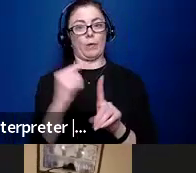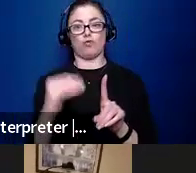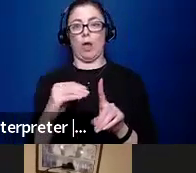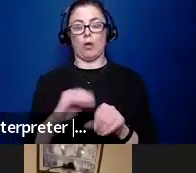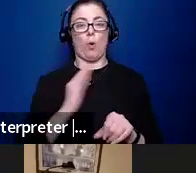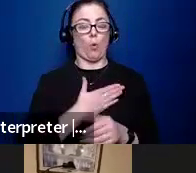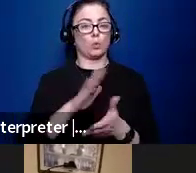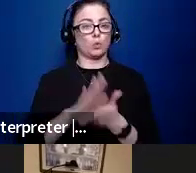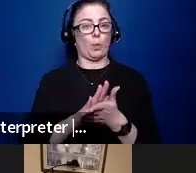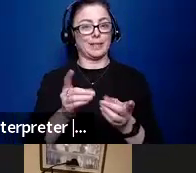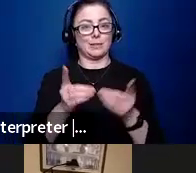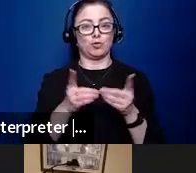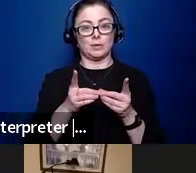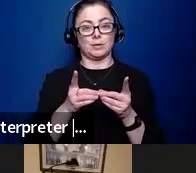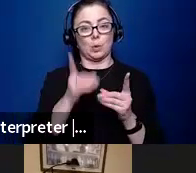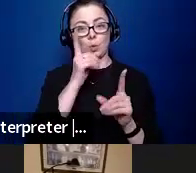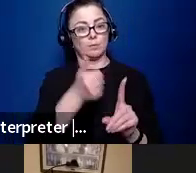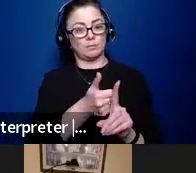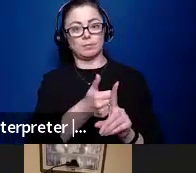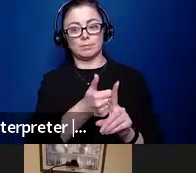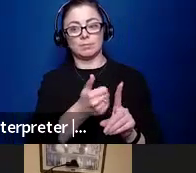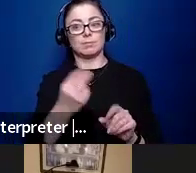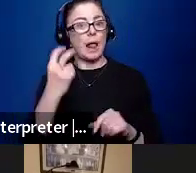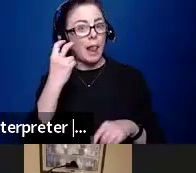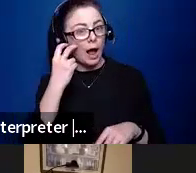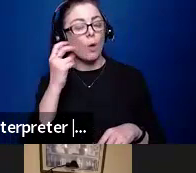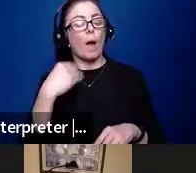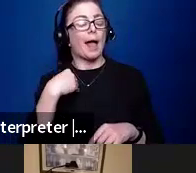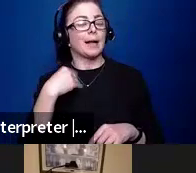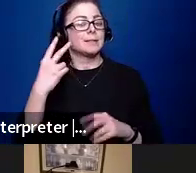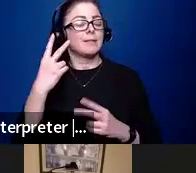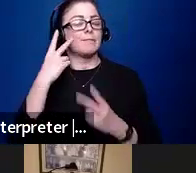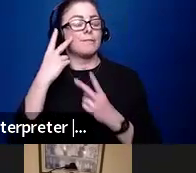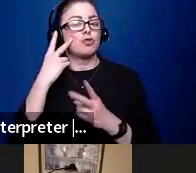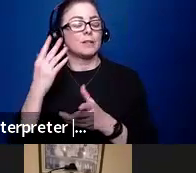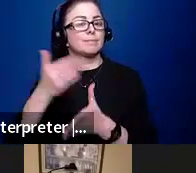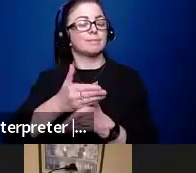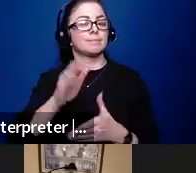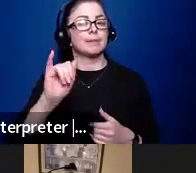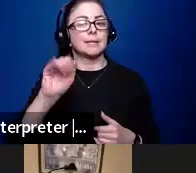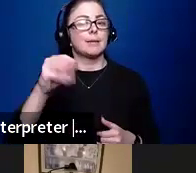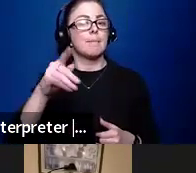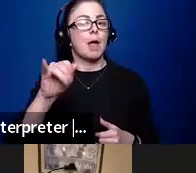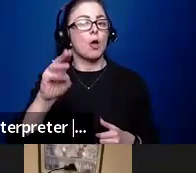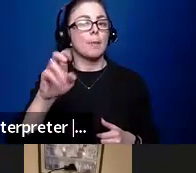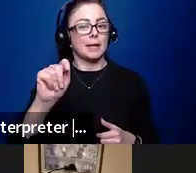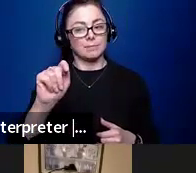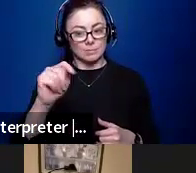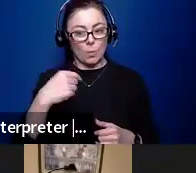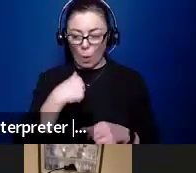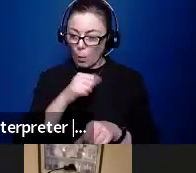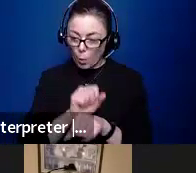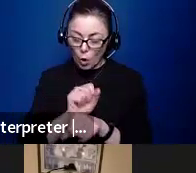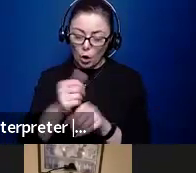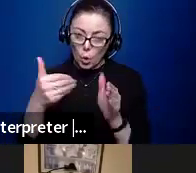district that is blind or has a vision impairment. And so I work very